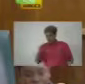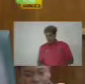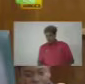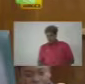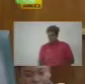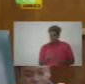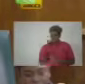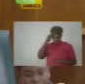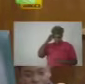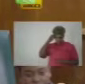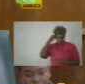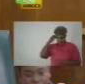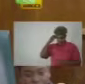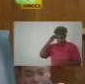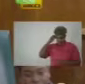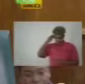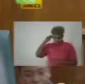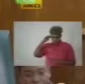No.